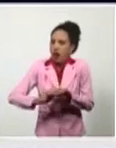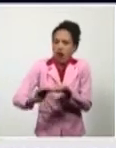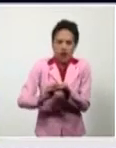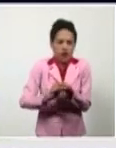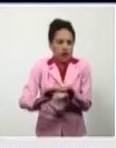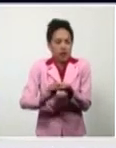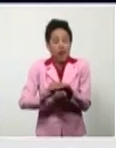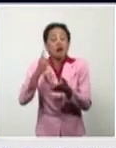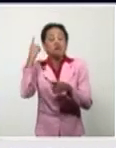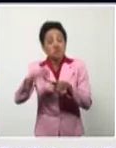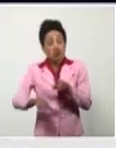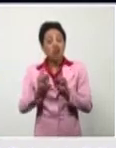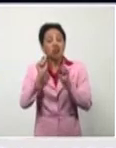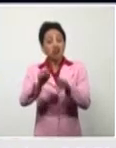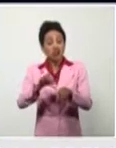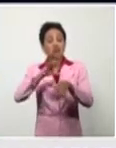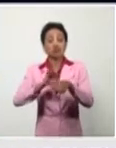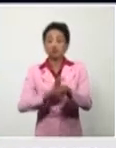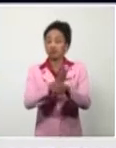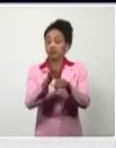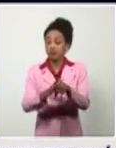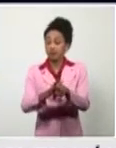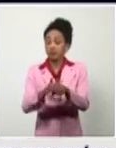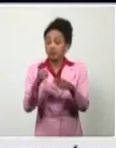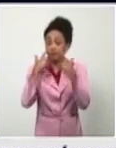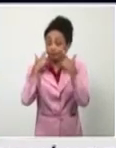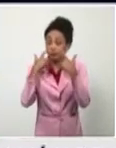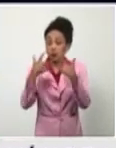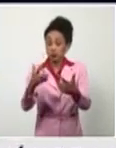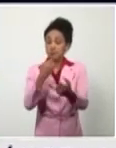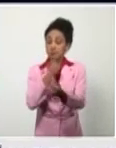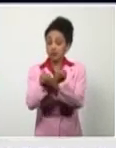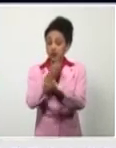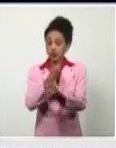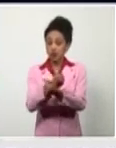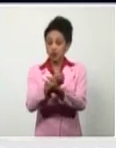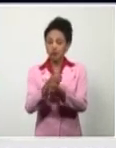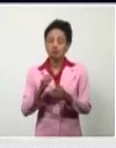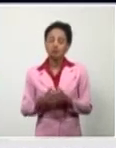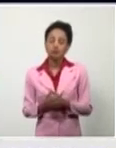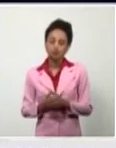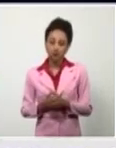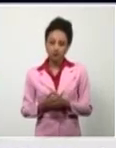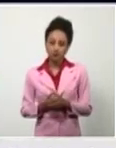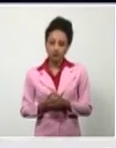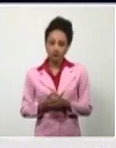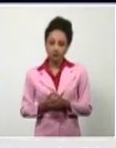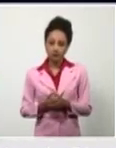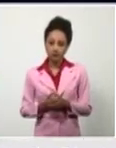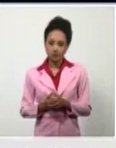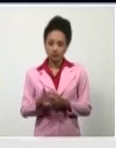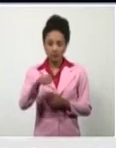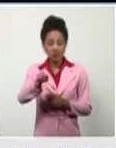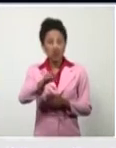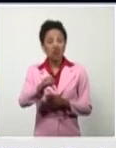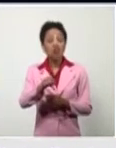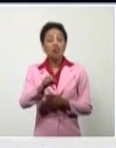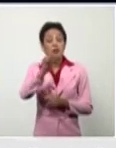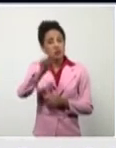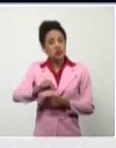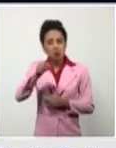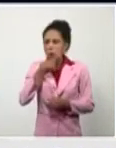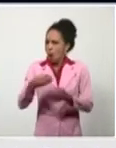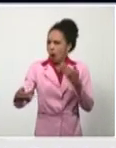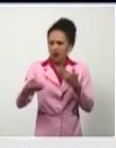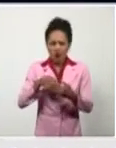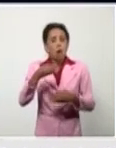risk group and of the fact that absolutely anybody can be carrying the virus, and